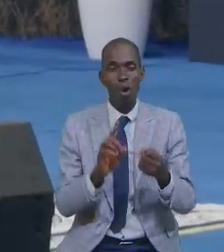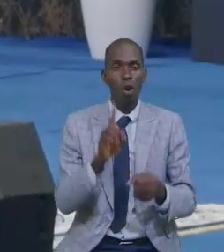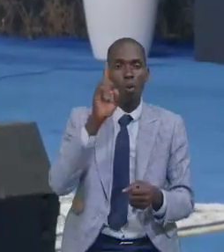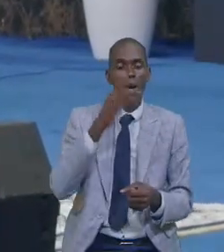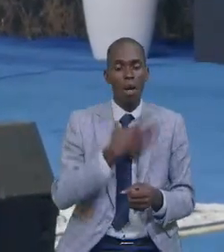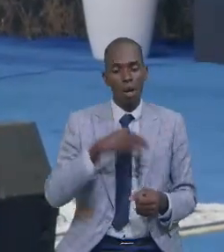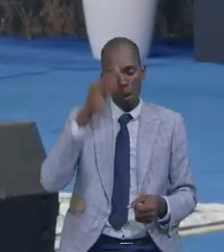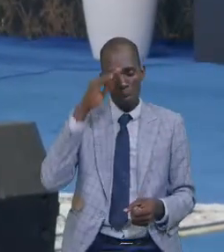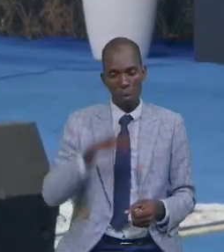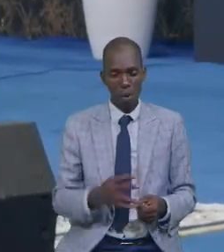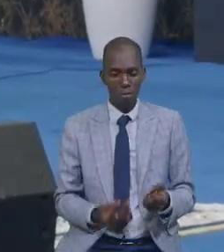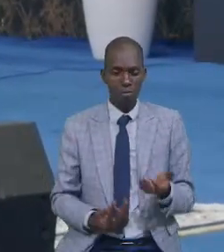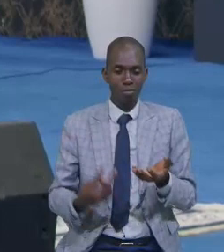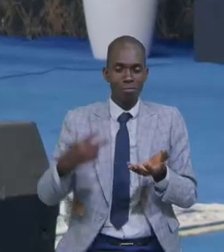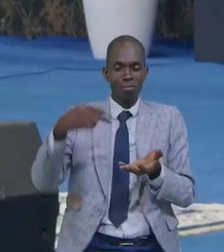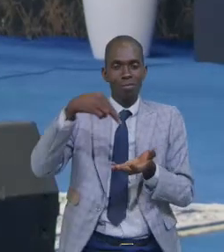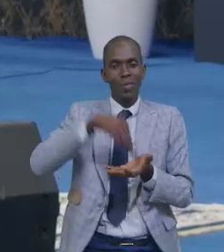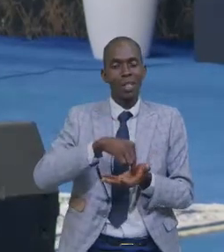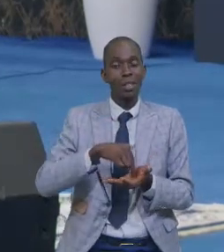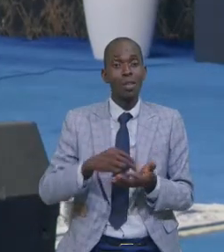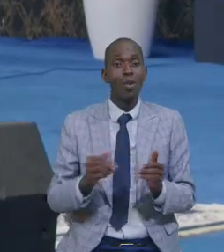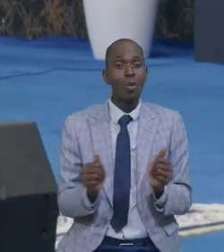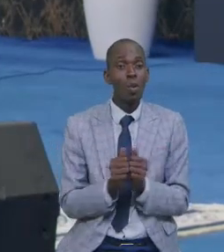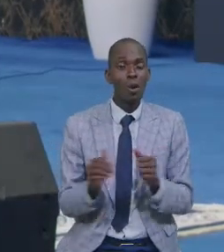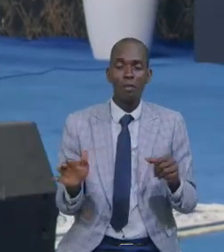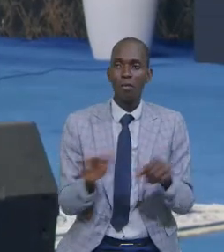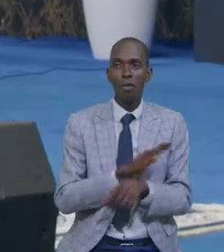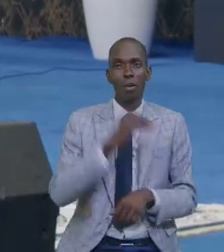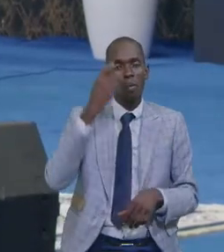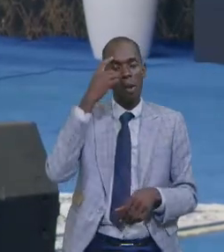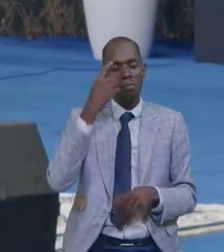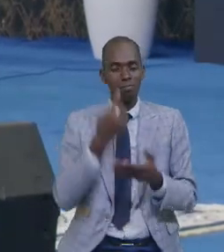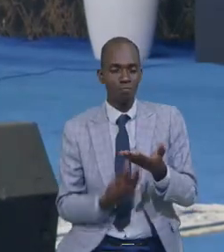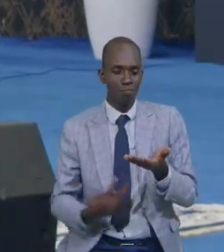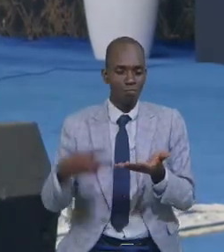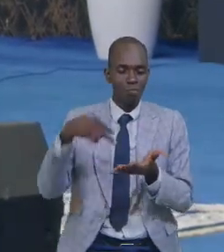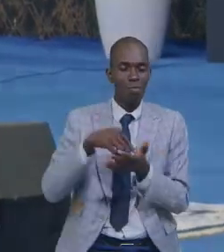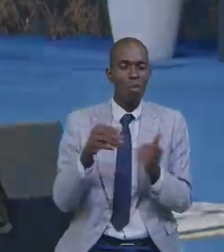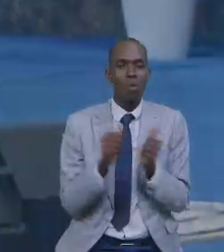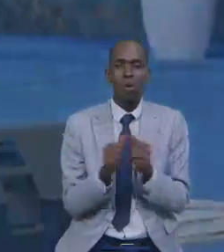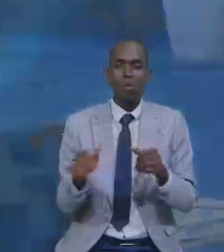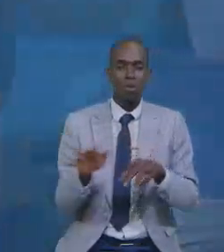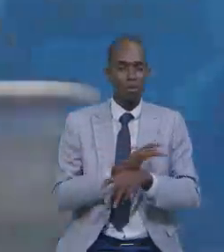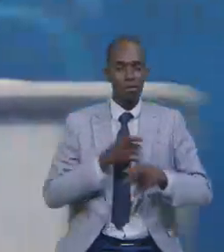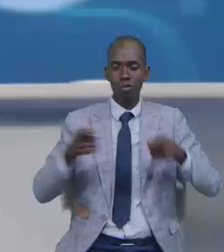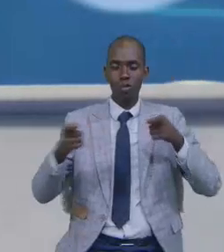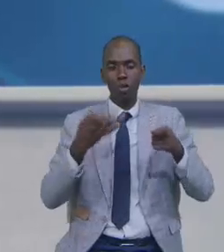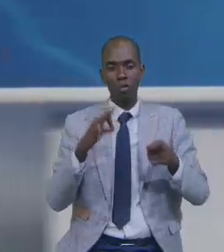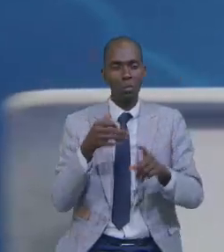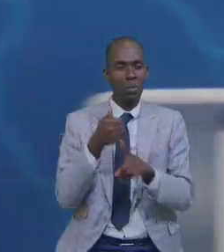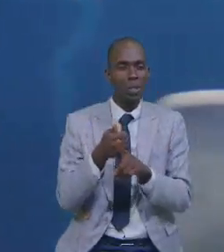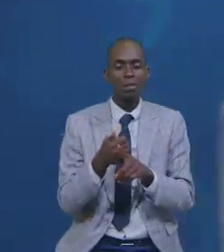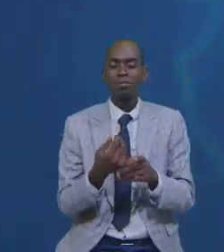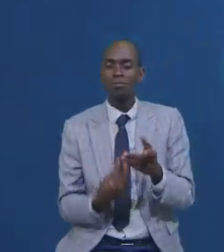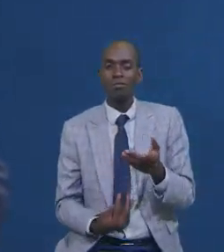with his full mind. He arose with his full control. He arose with the mind to